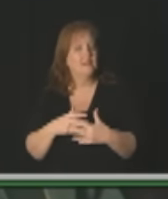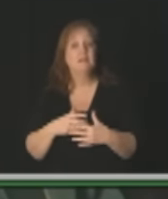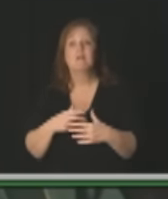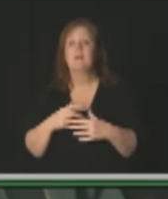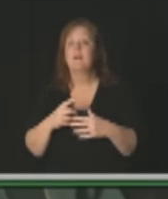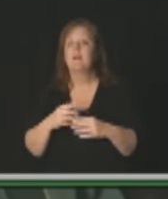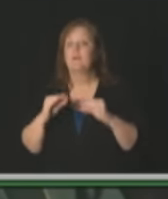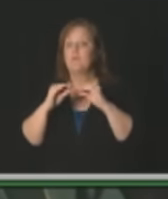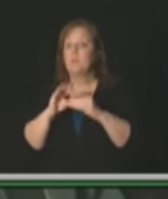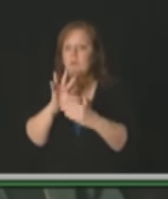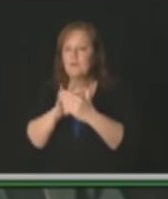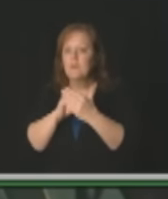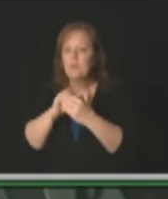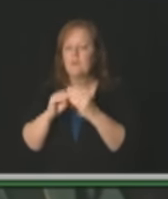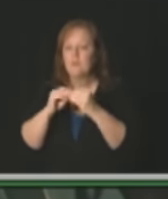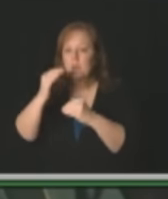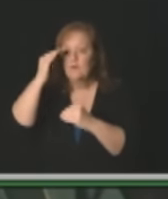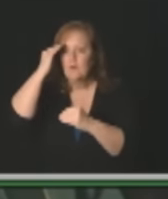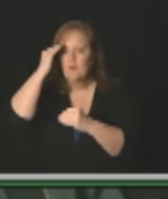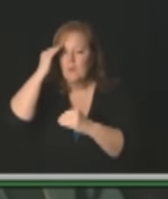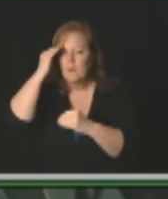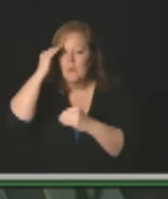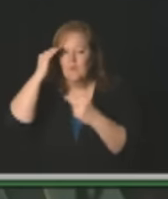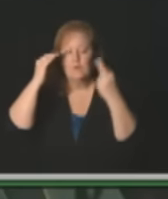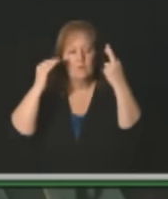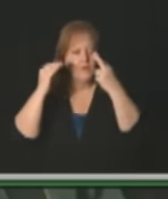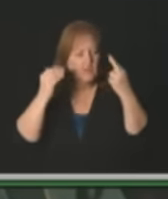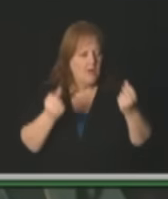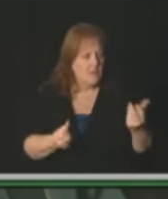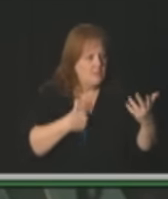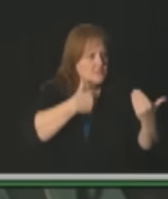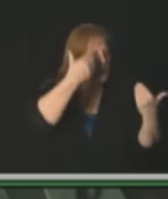more you know, the more you realize how much you don't know.